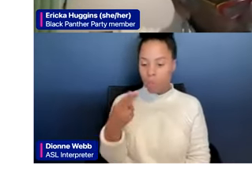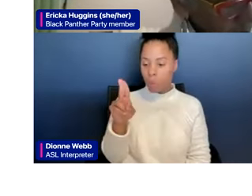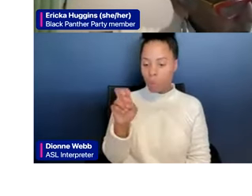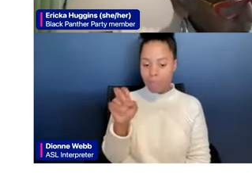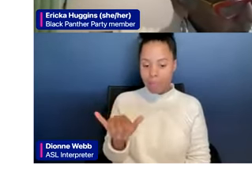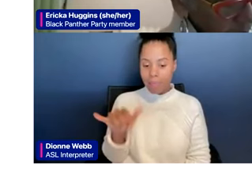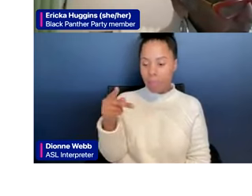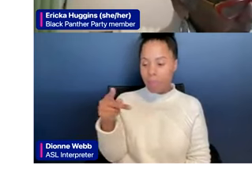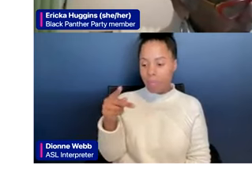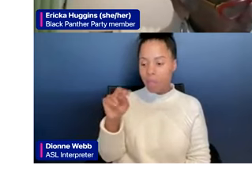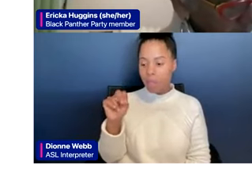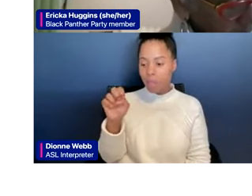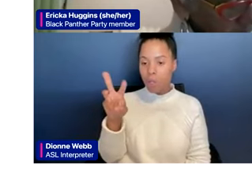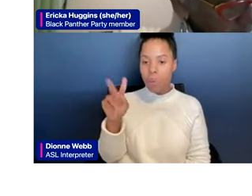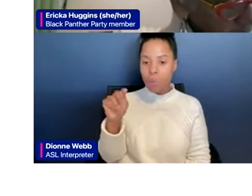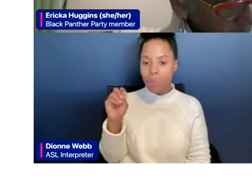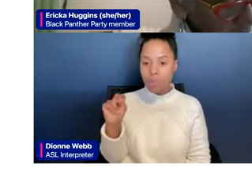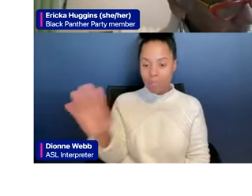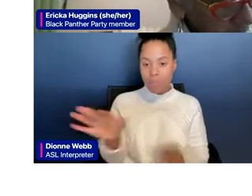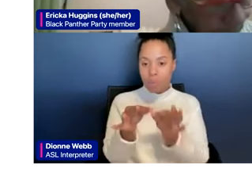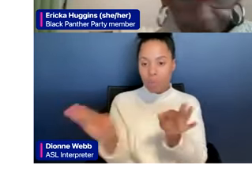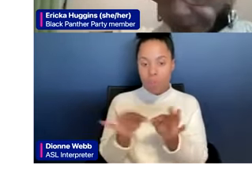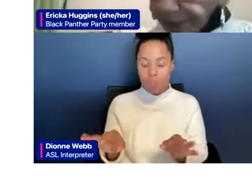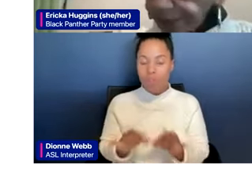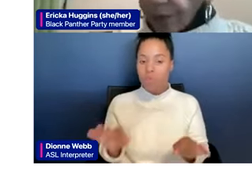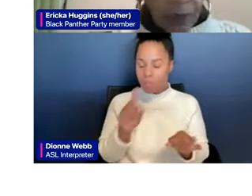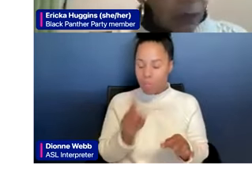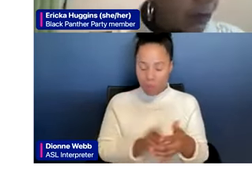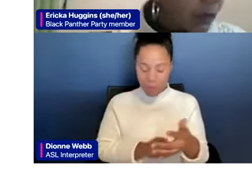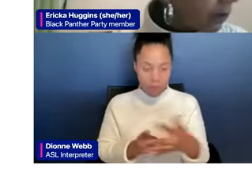because there's a specific call for solidarity,